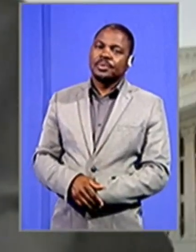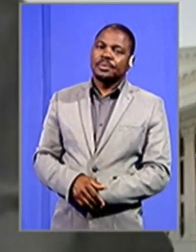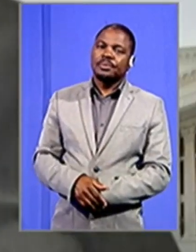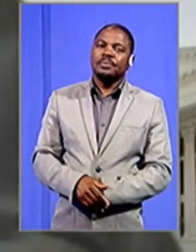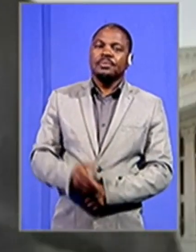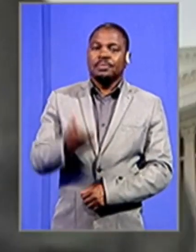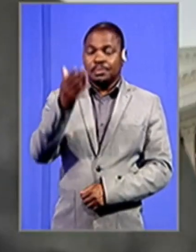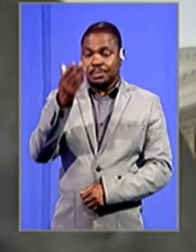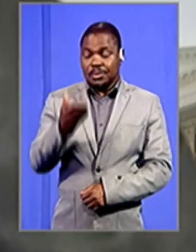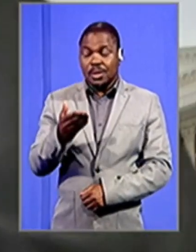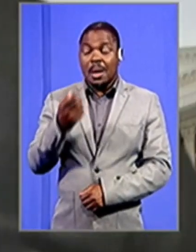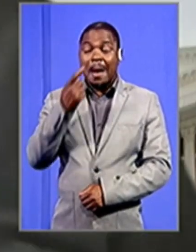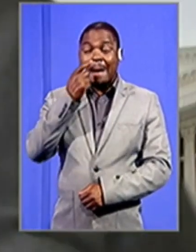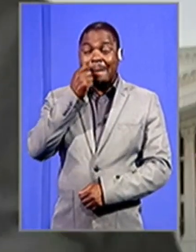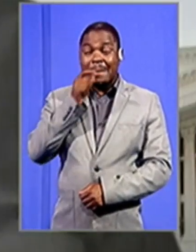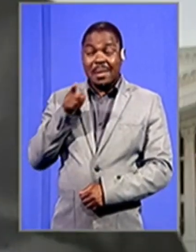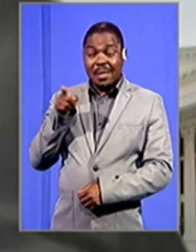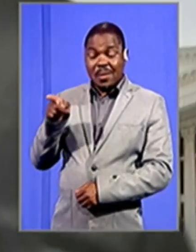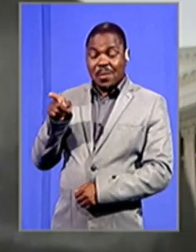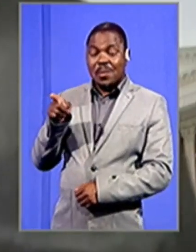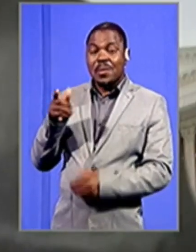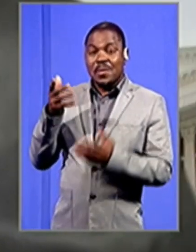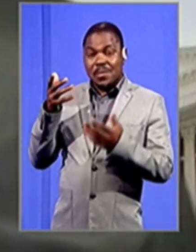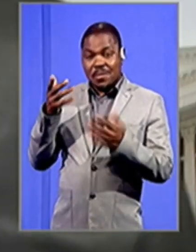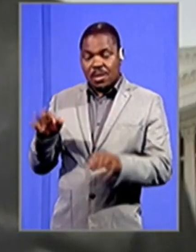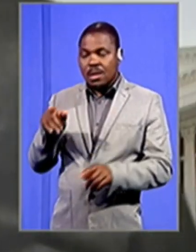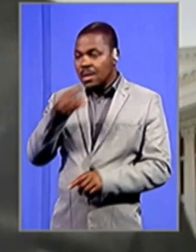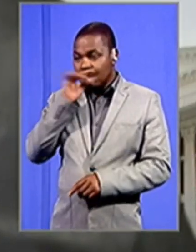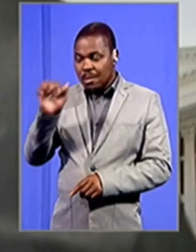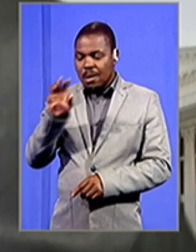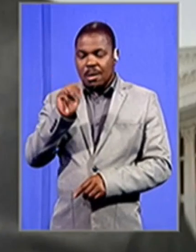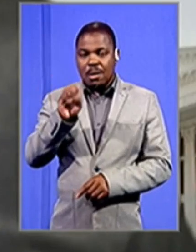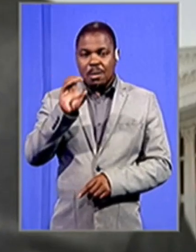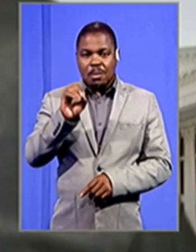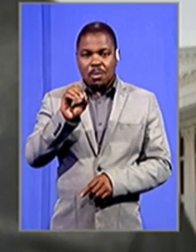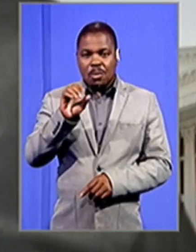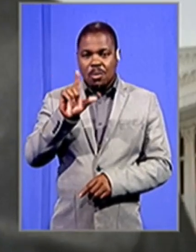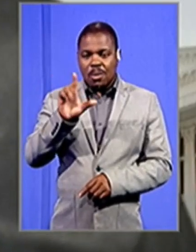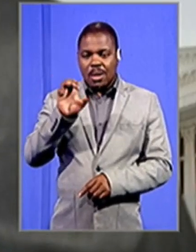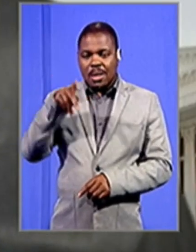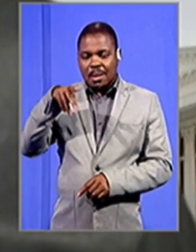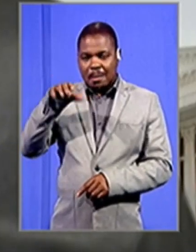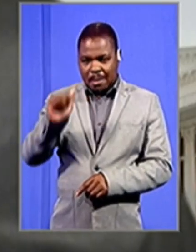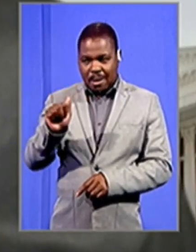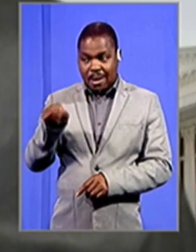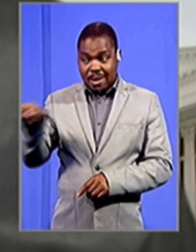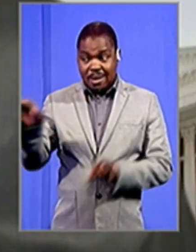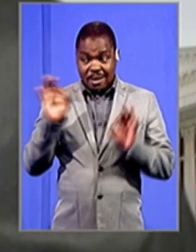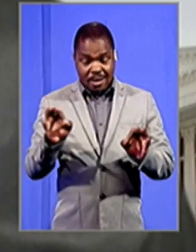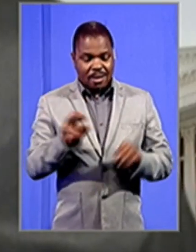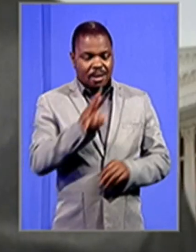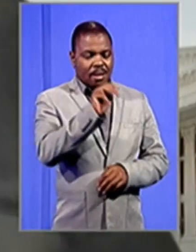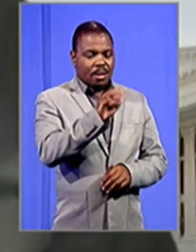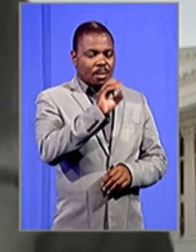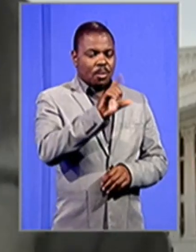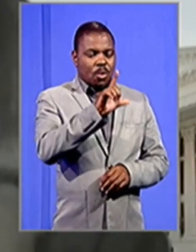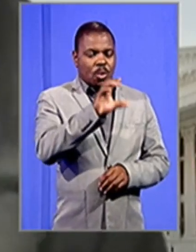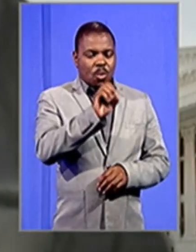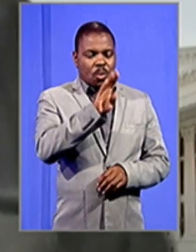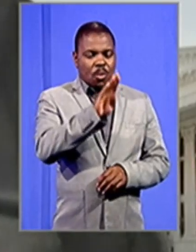mokgalabe wa bolela o ke molepa a se molobedu o ba molobedu